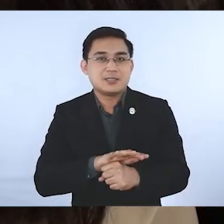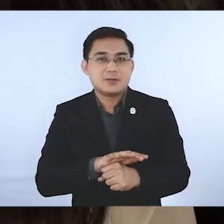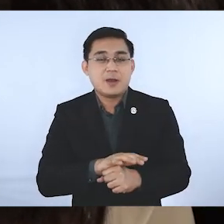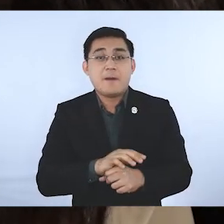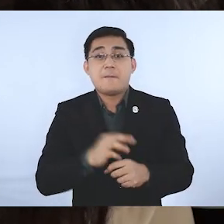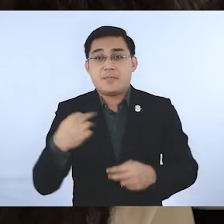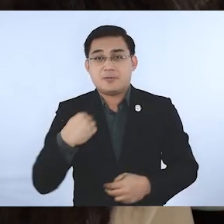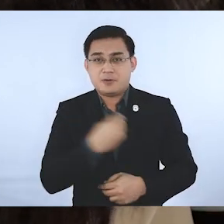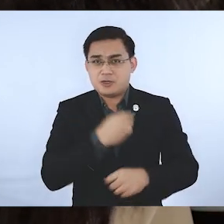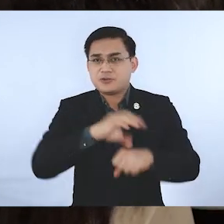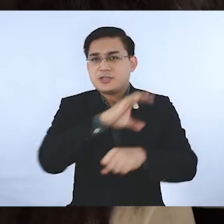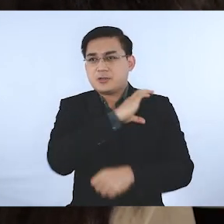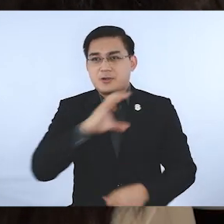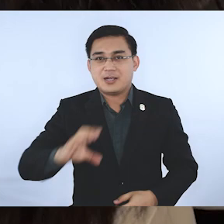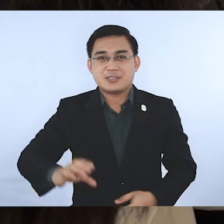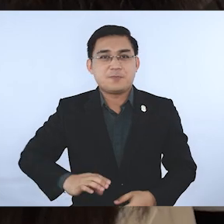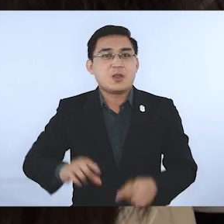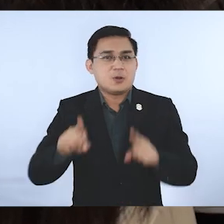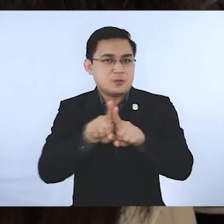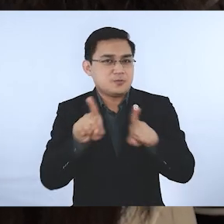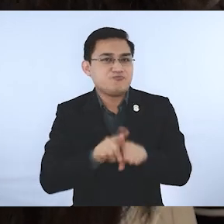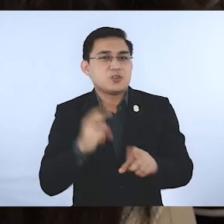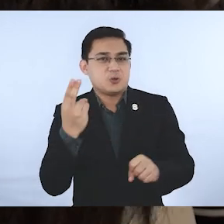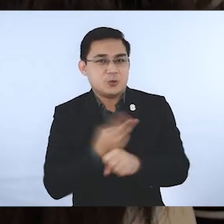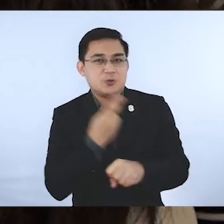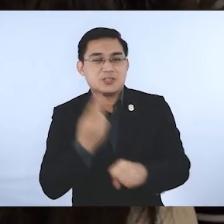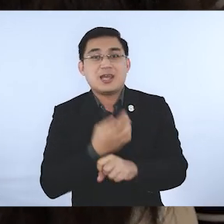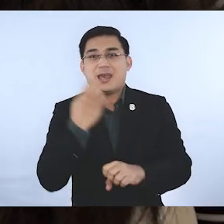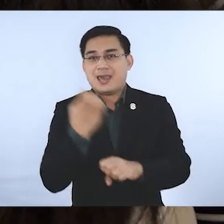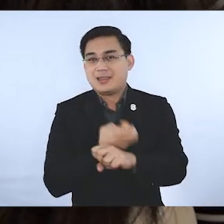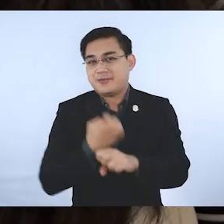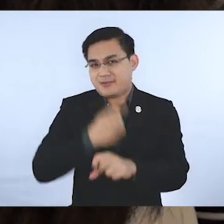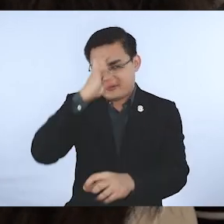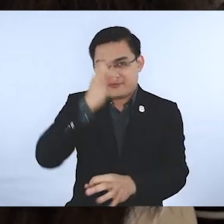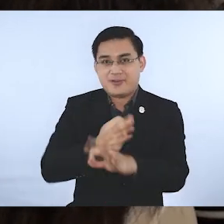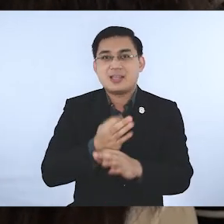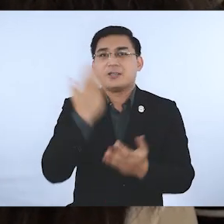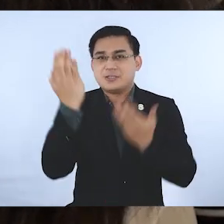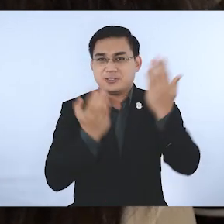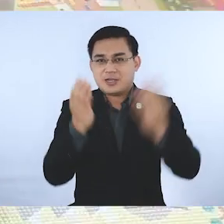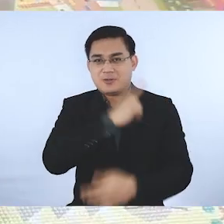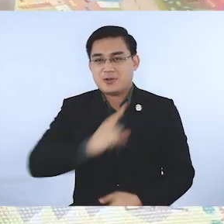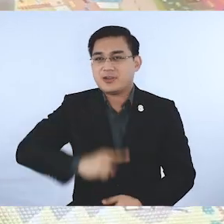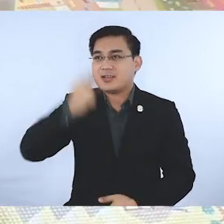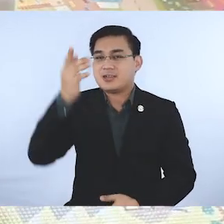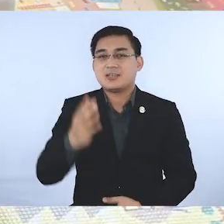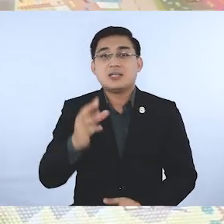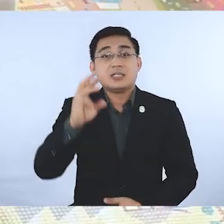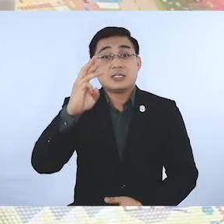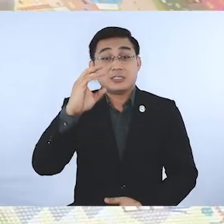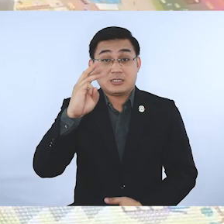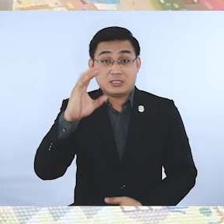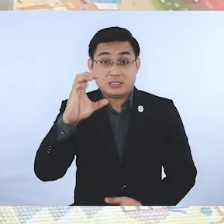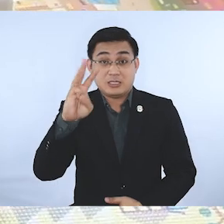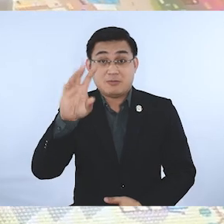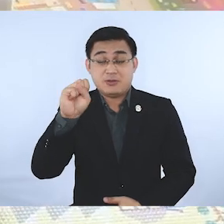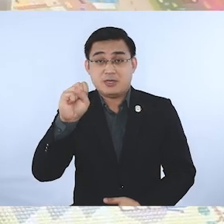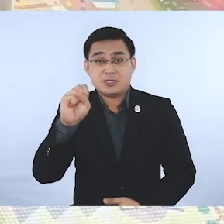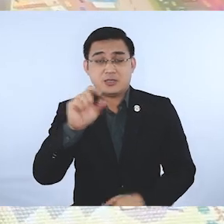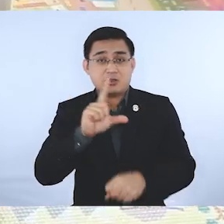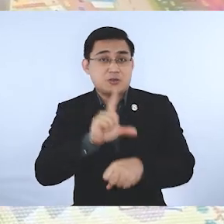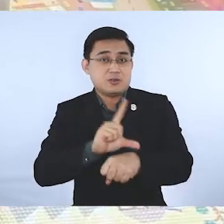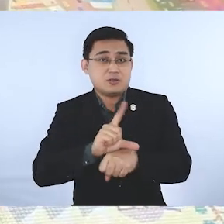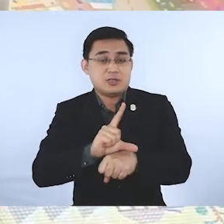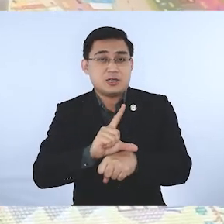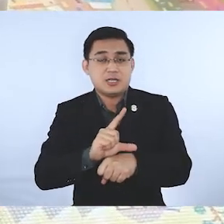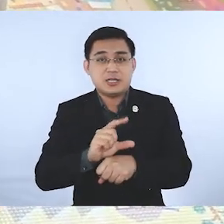as members of the Church of Christ, it is also used to edify the faith and serve the Lord God. CWS members of the local congregation